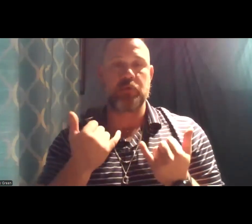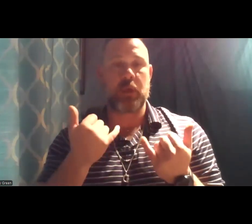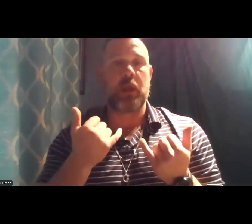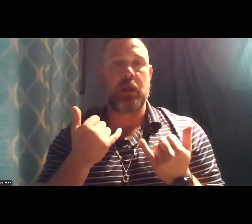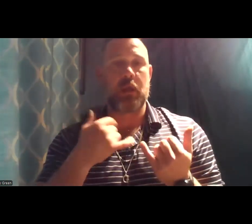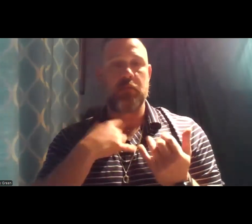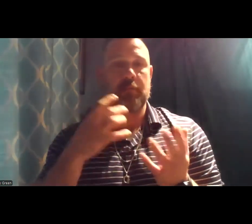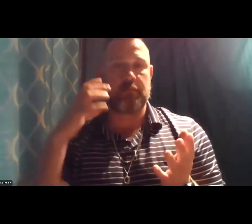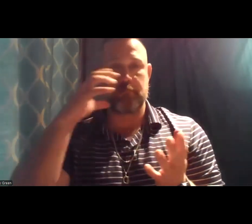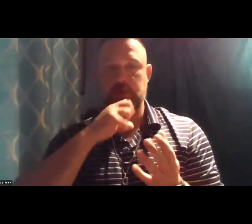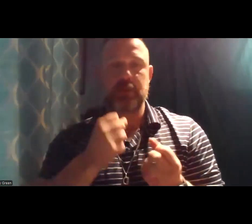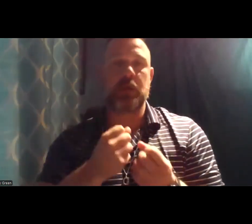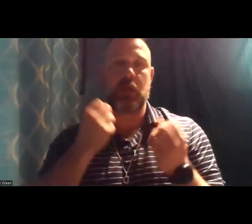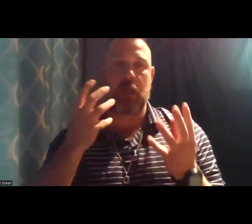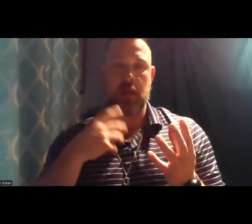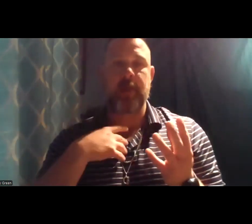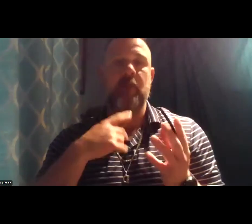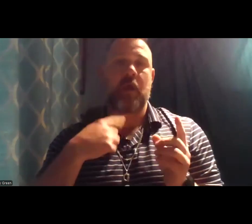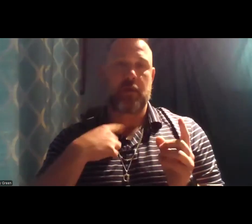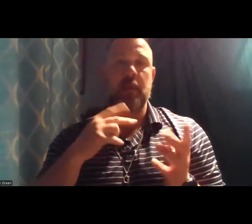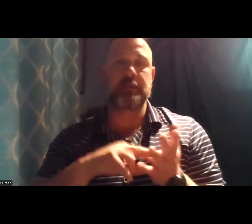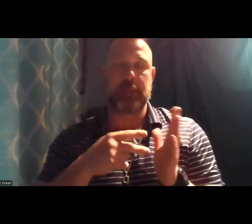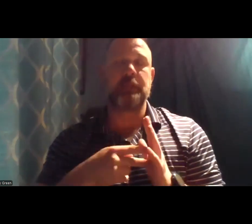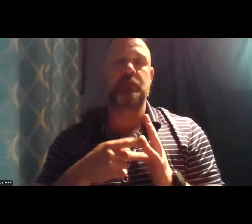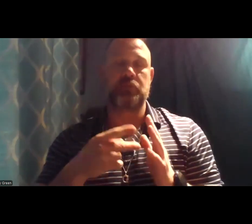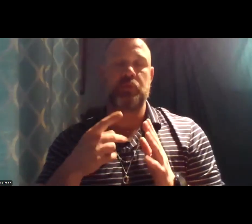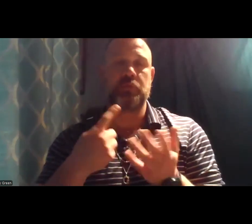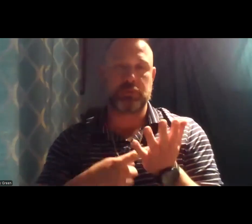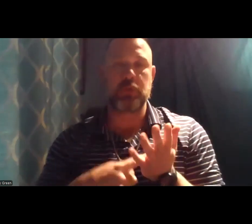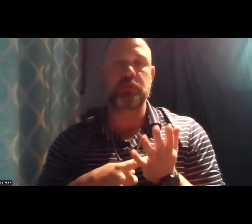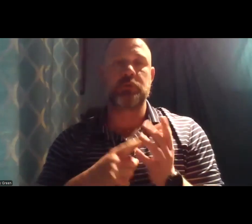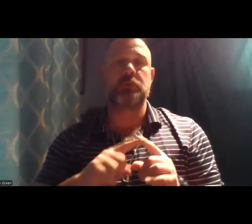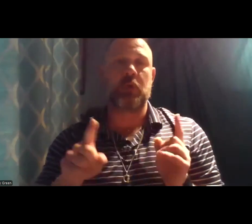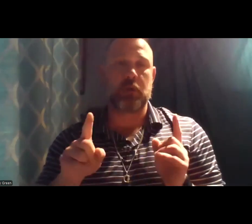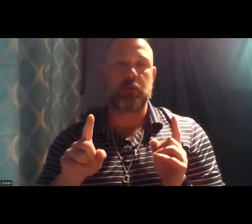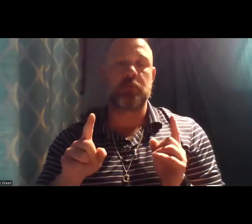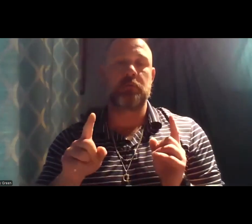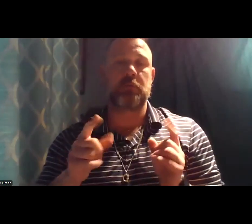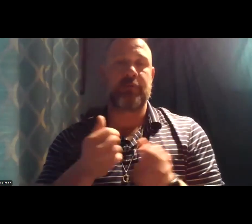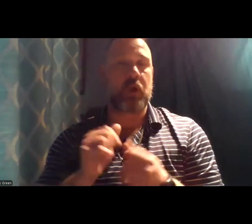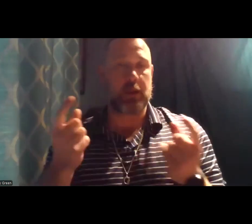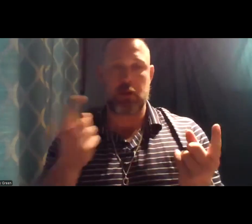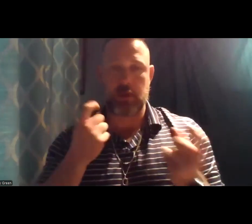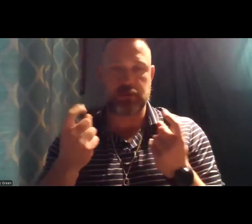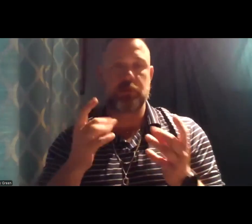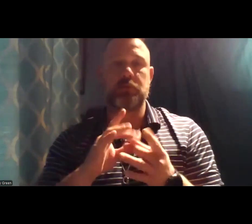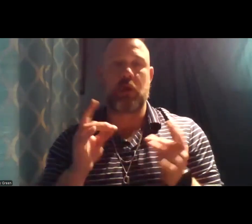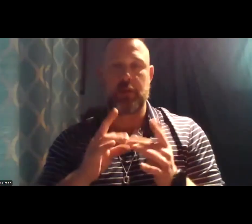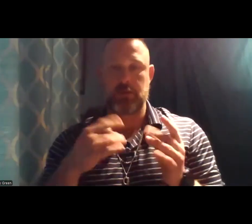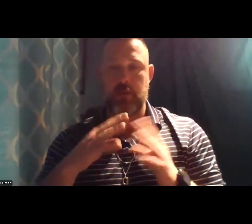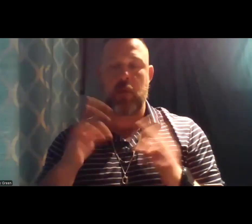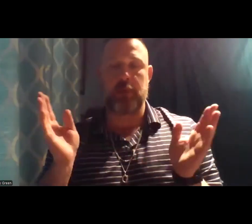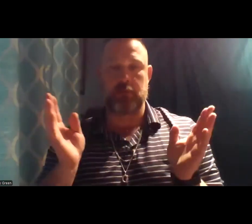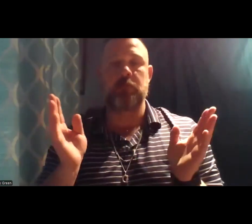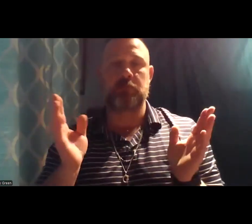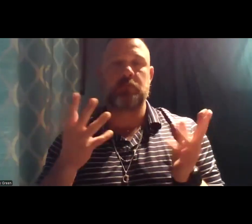probably missing a whole bunch of notes that I had intended to cover. But if there are any questions or comments, I'm open to them. But